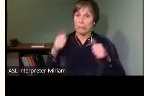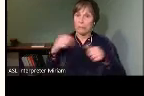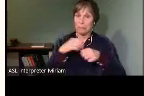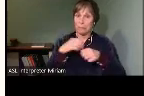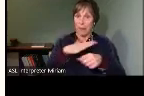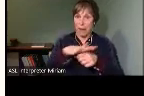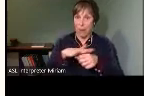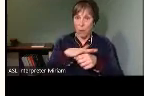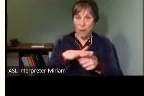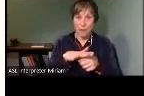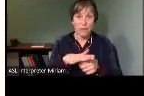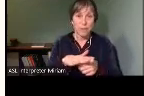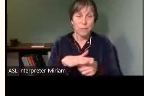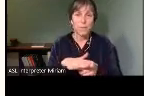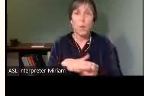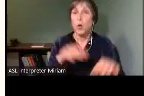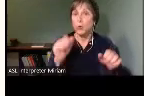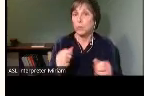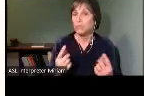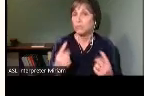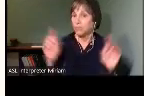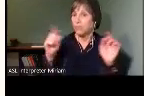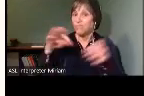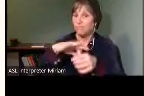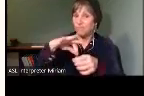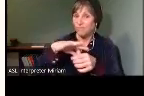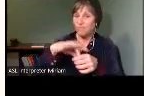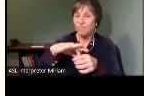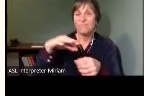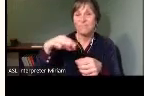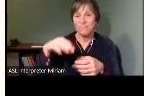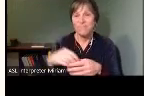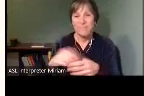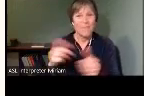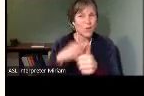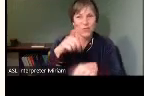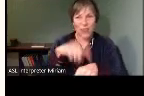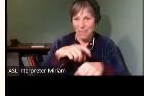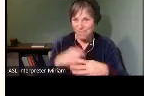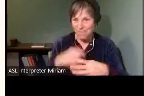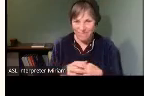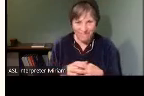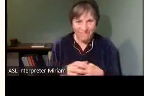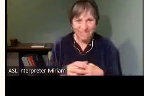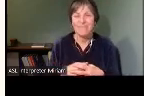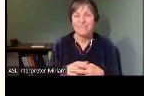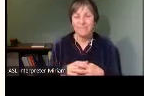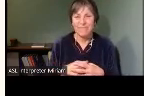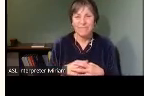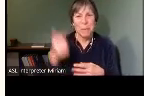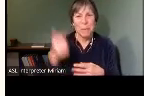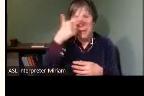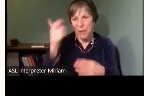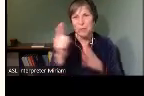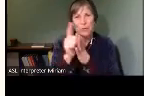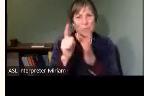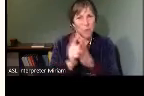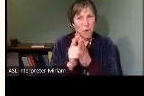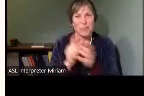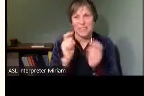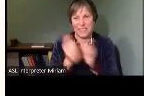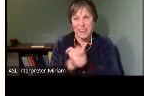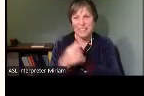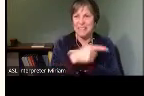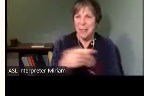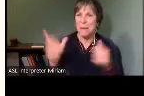was able to participate in their local elections for the first time as a result of the law that was adopted by the city of